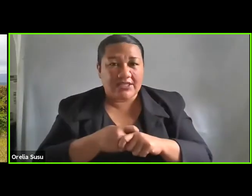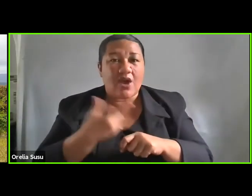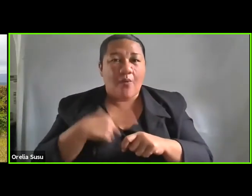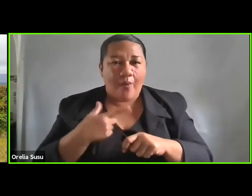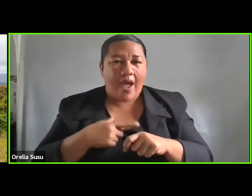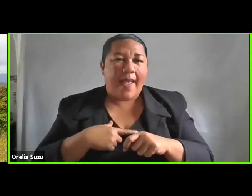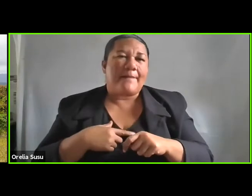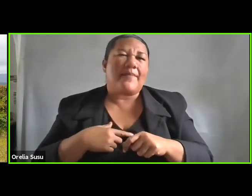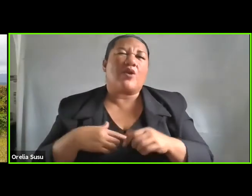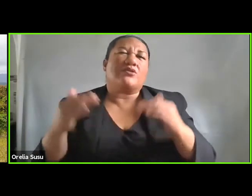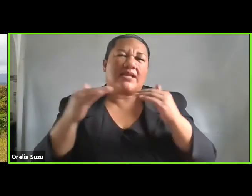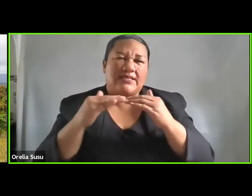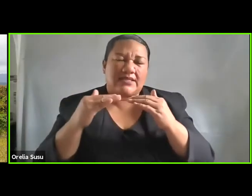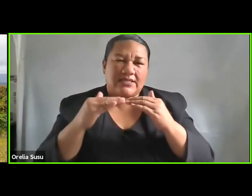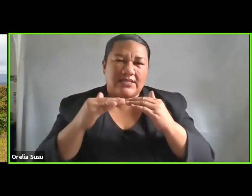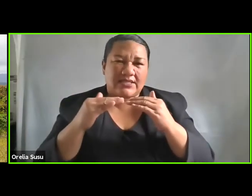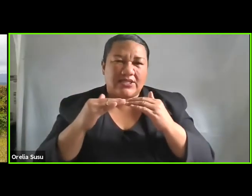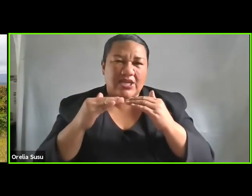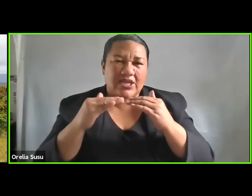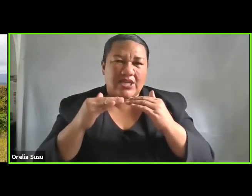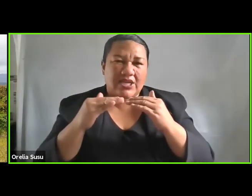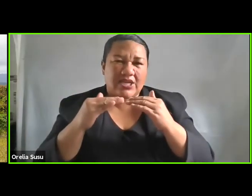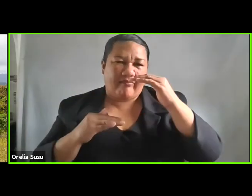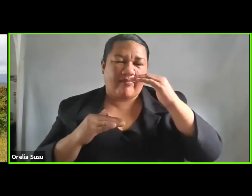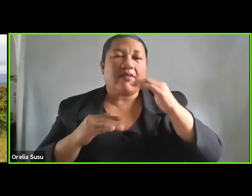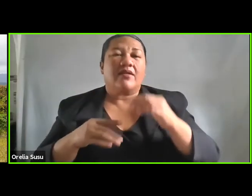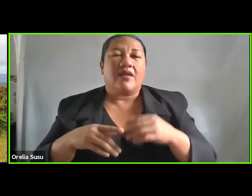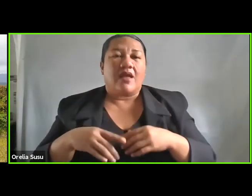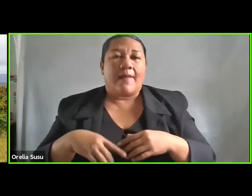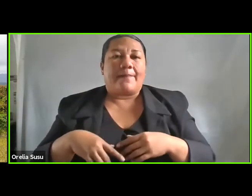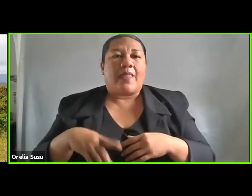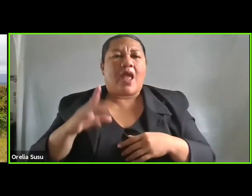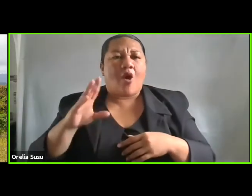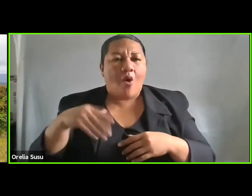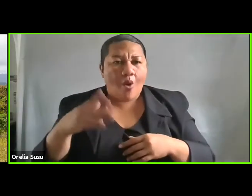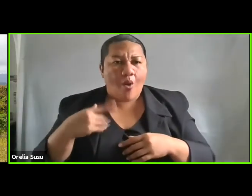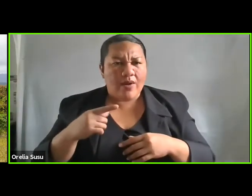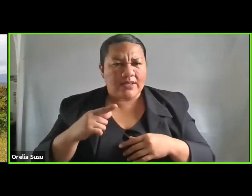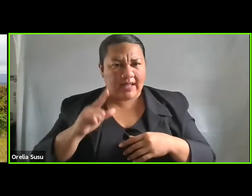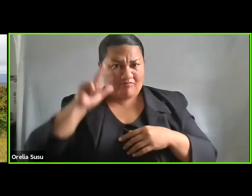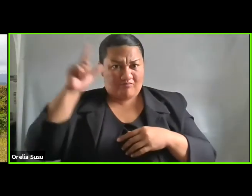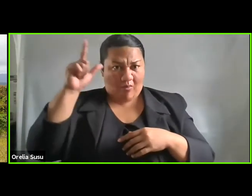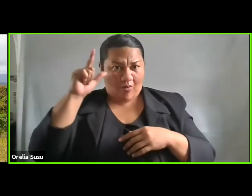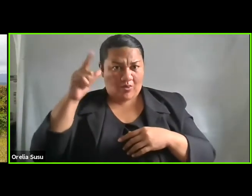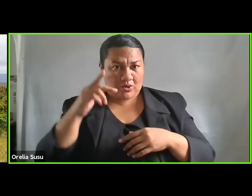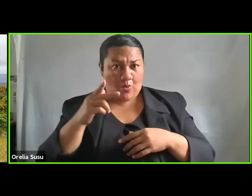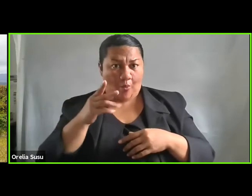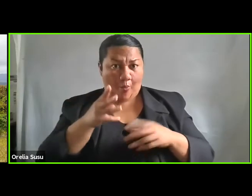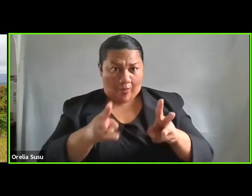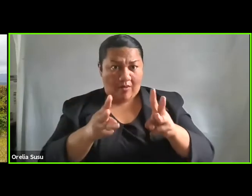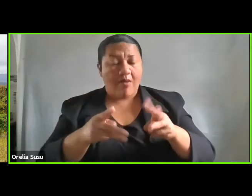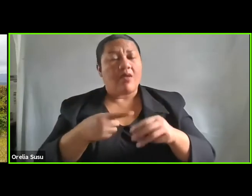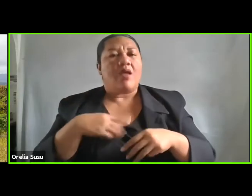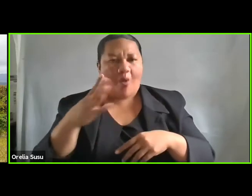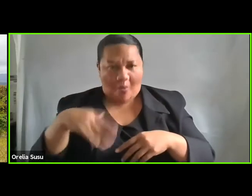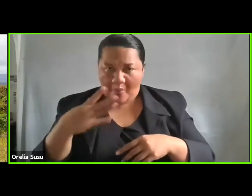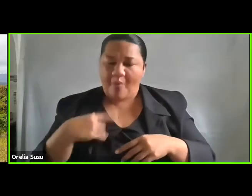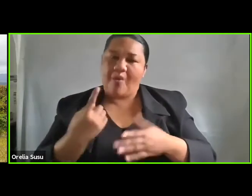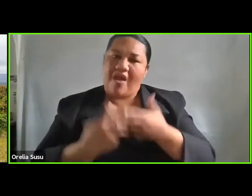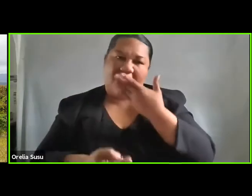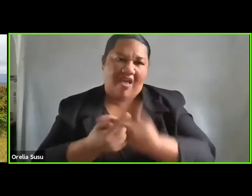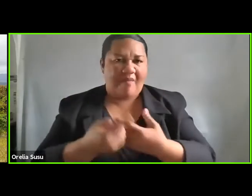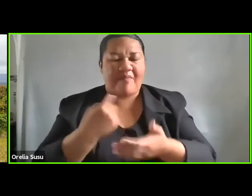inequalities patriarchy and con that continues around the community affecting women and every individual to